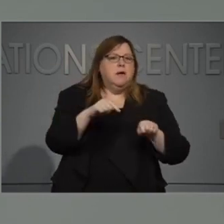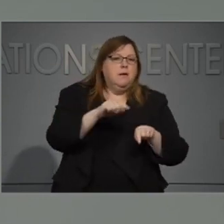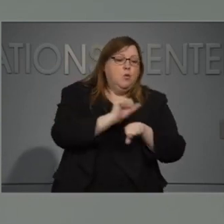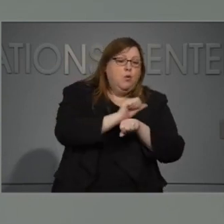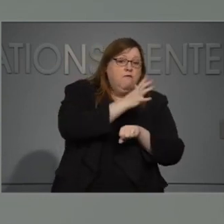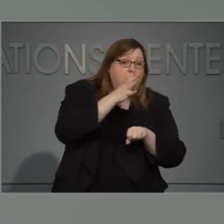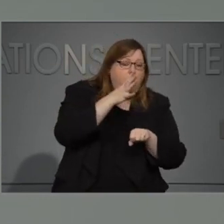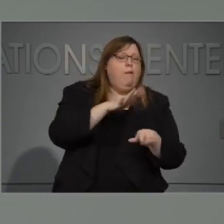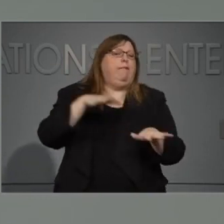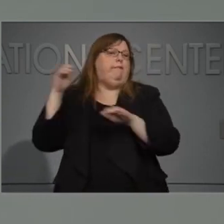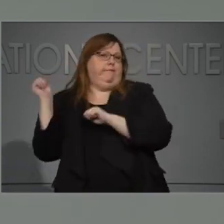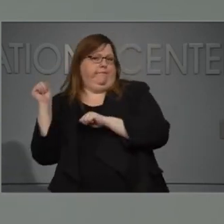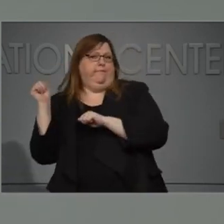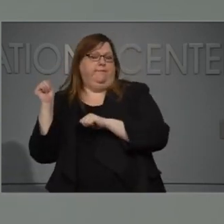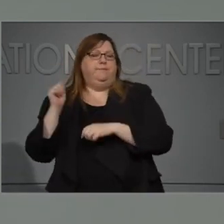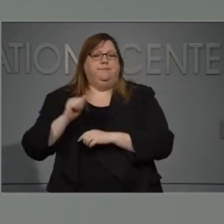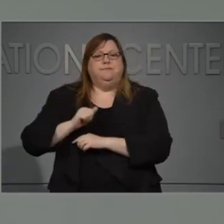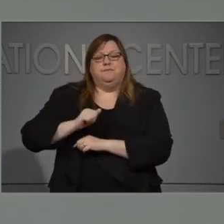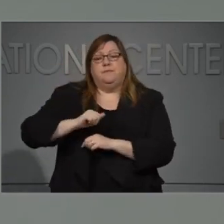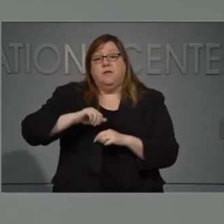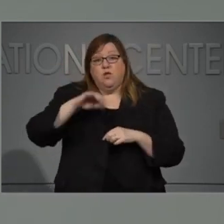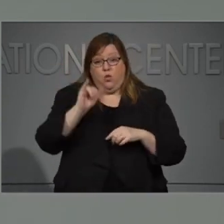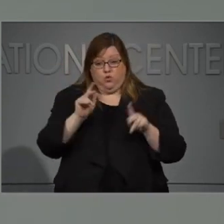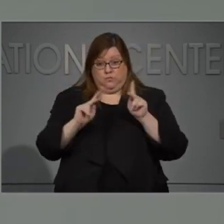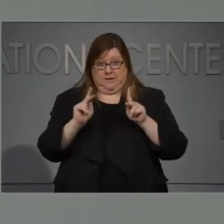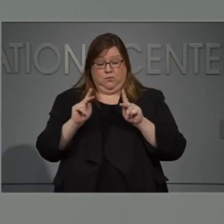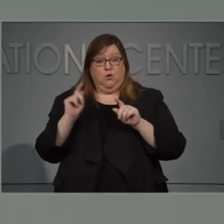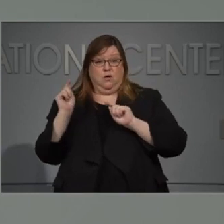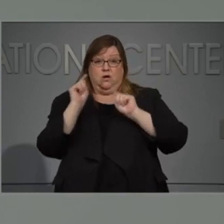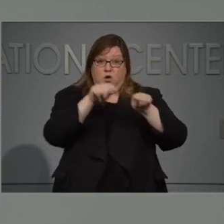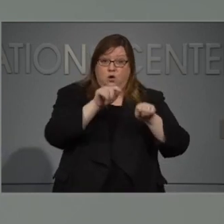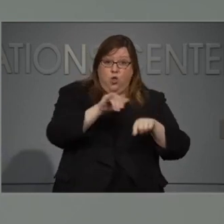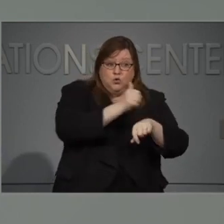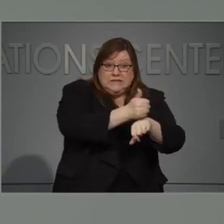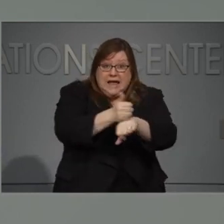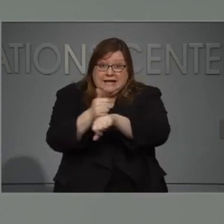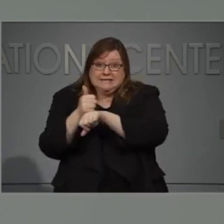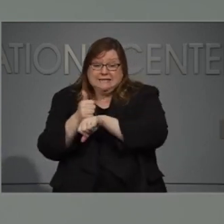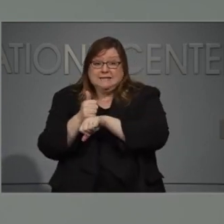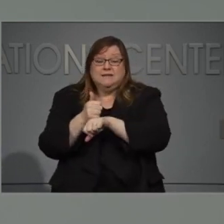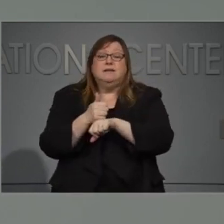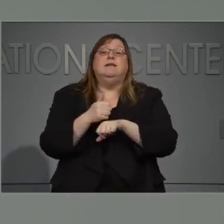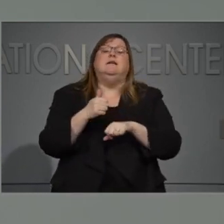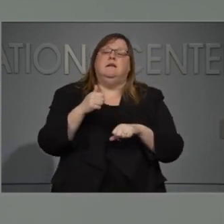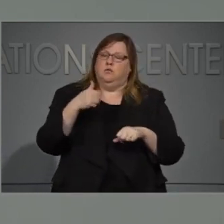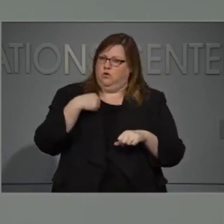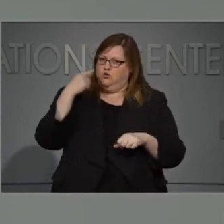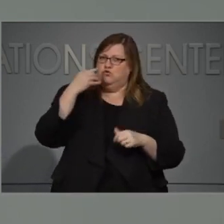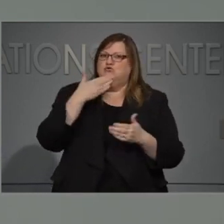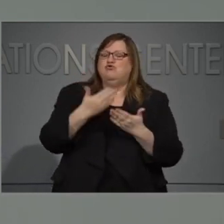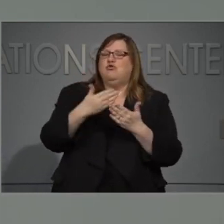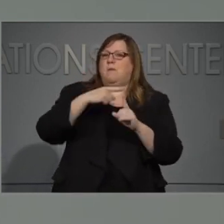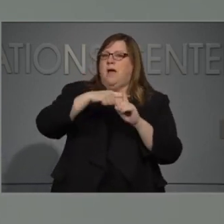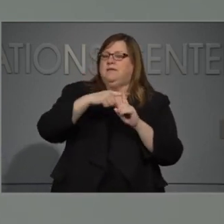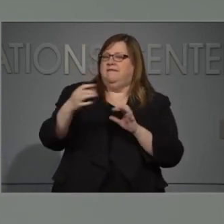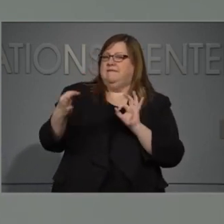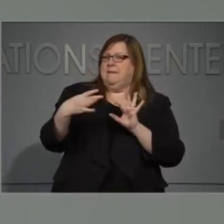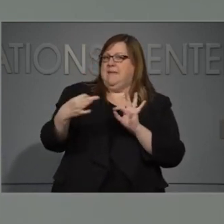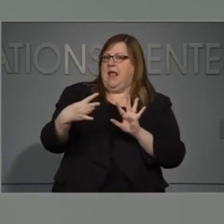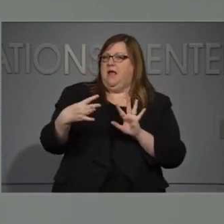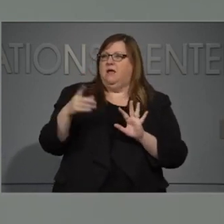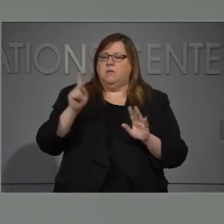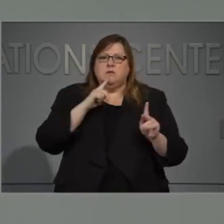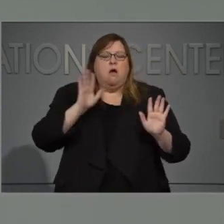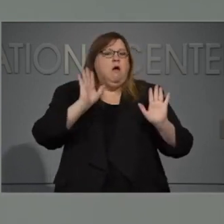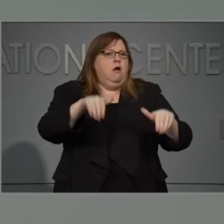number of people coming to these sites to get tested and the support we're hearing from the community. That early feedback tells us